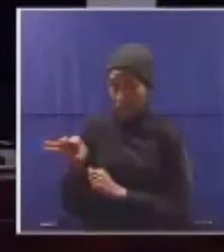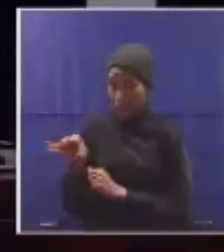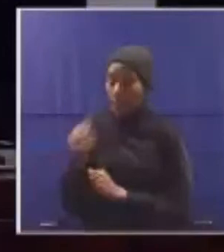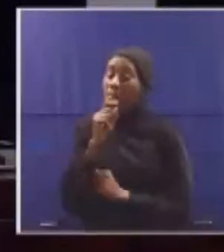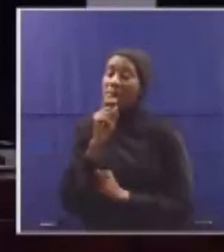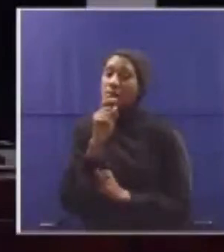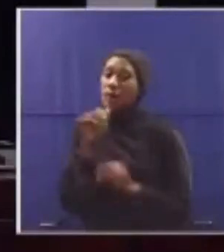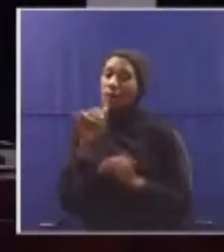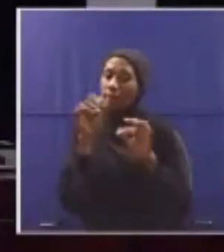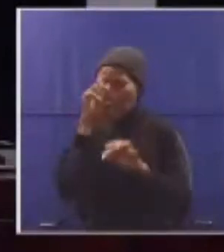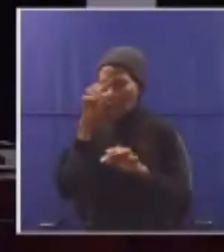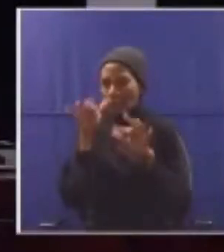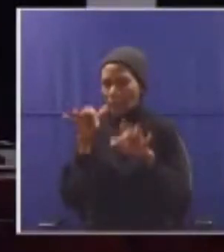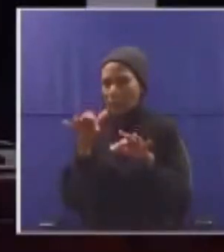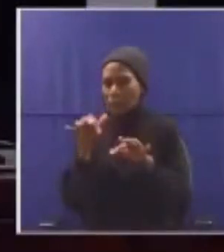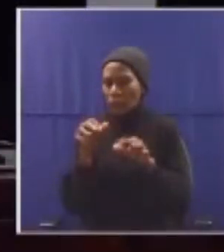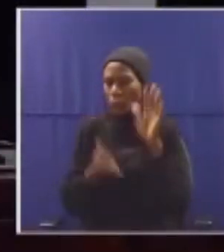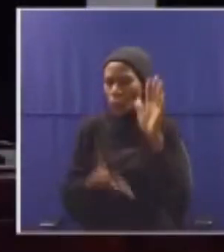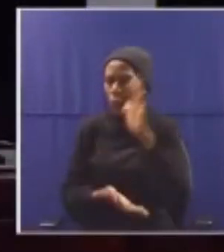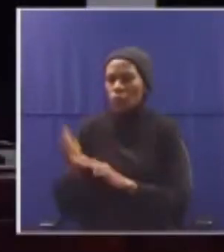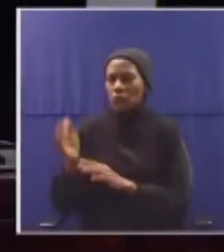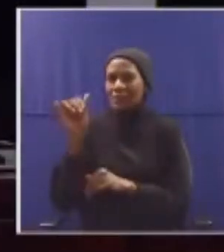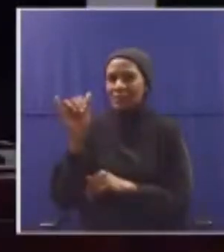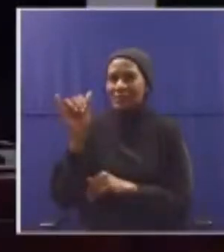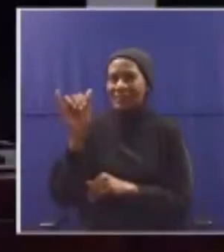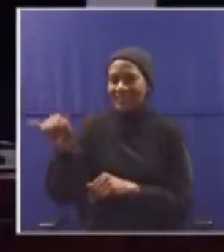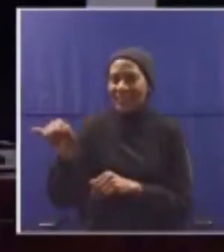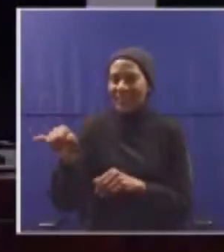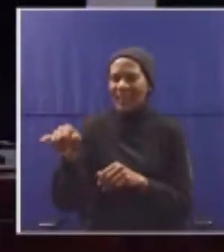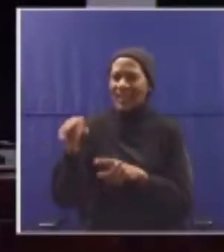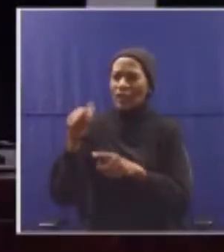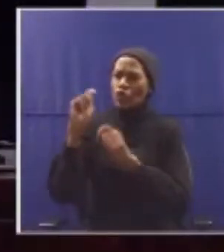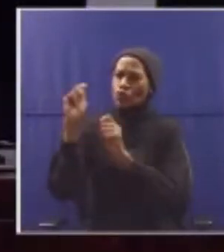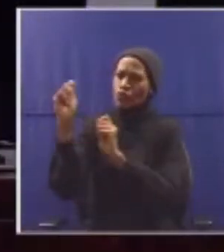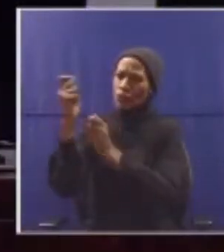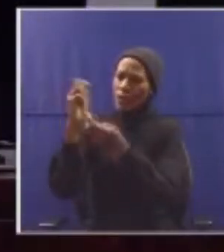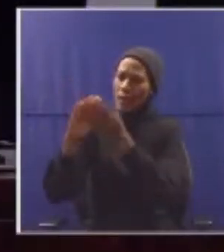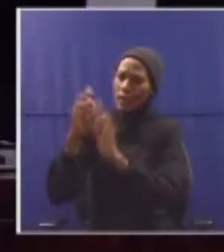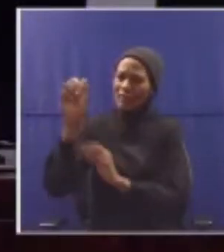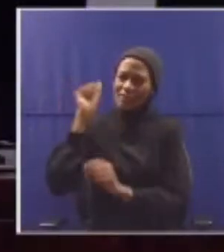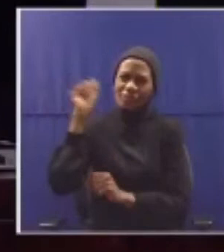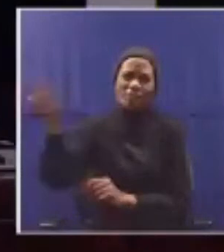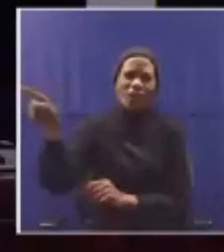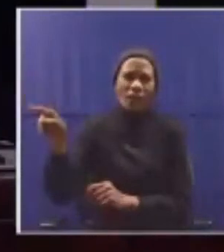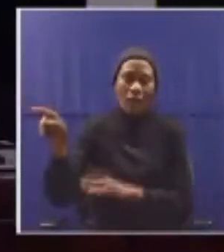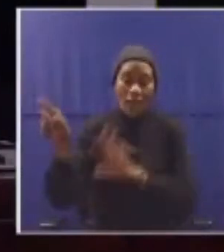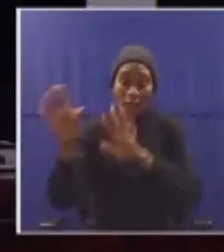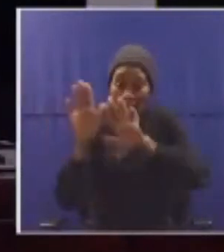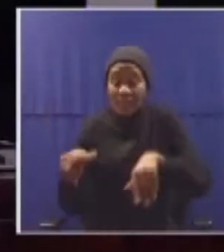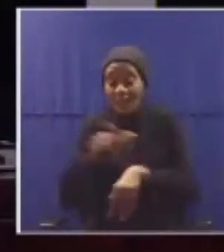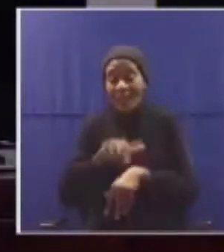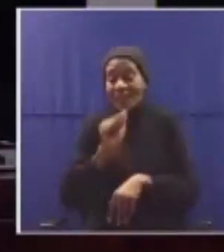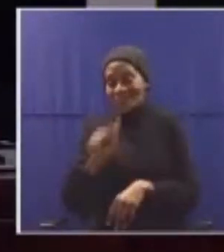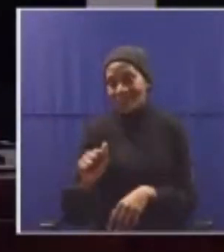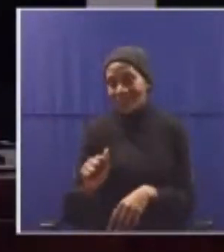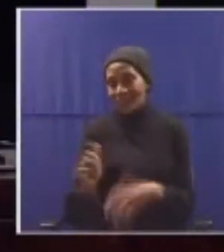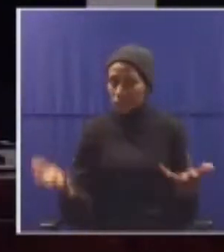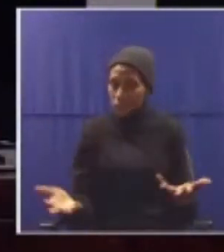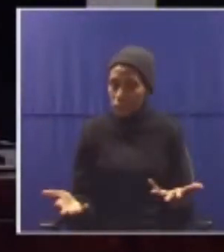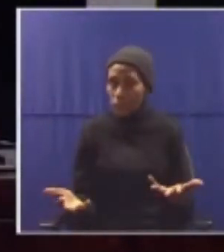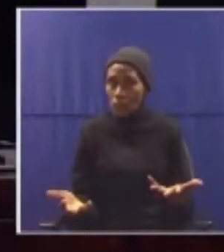confined to what became known as homelands. So they occupied 13% of the